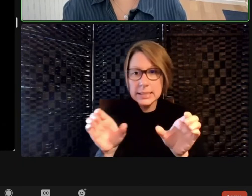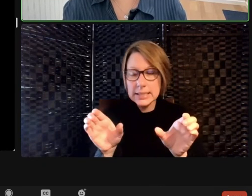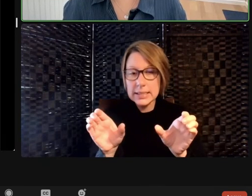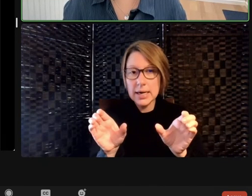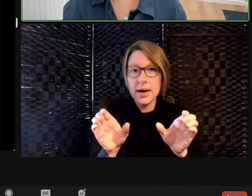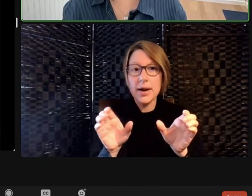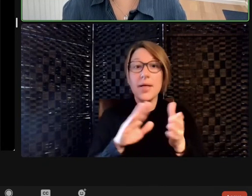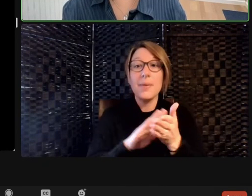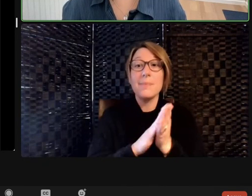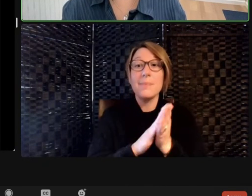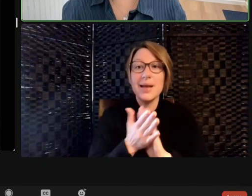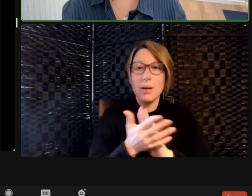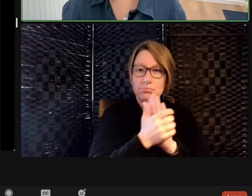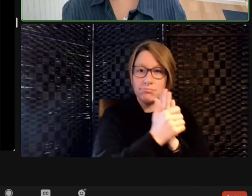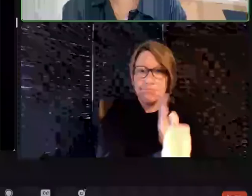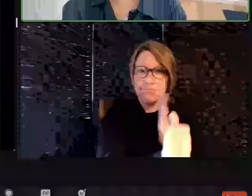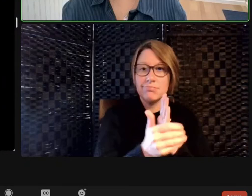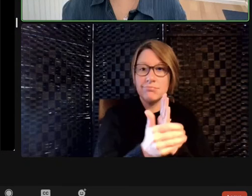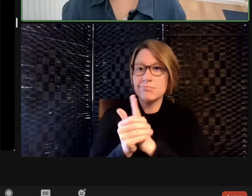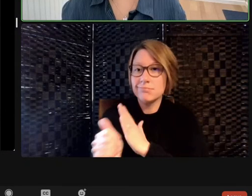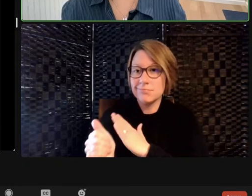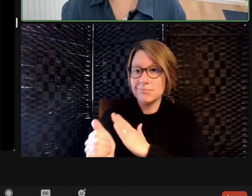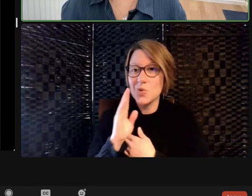really skilled and good at doing things.